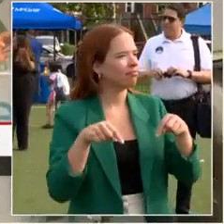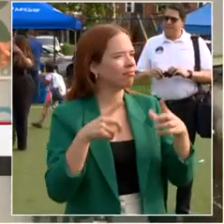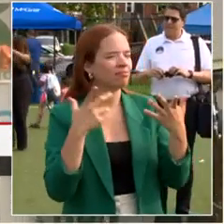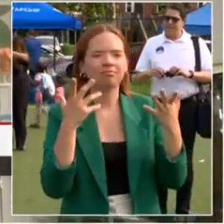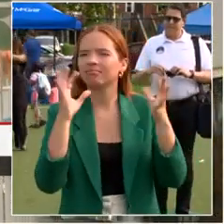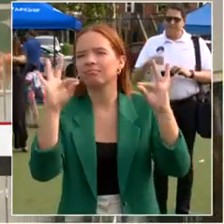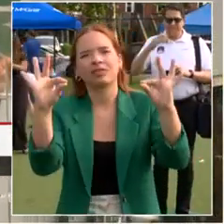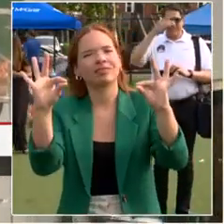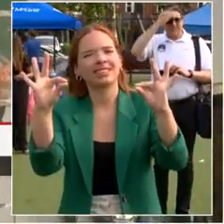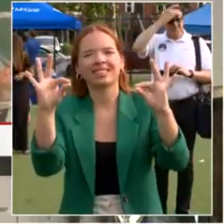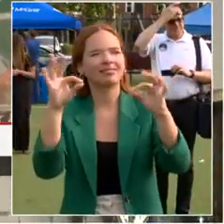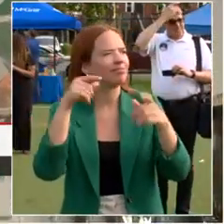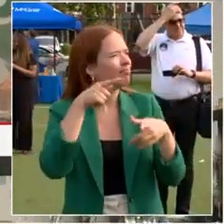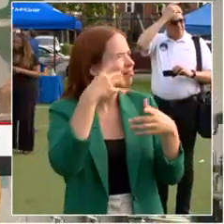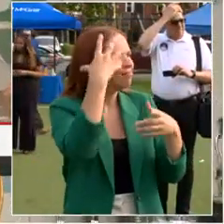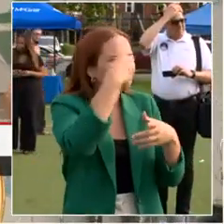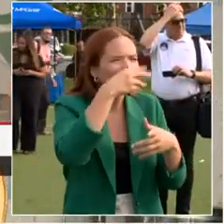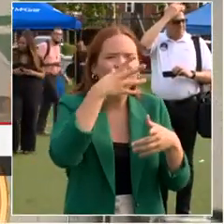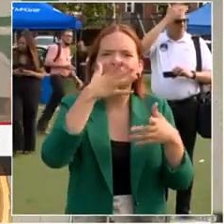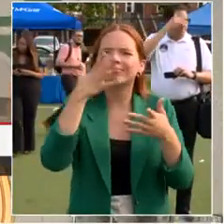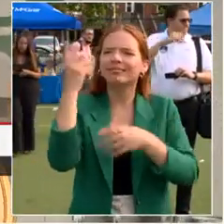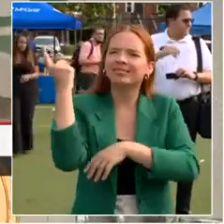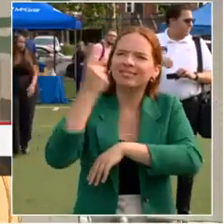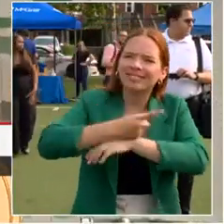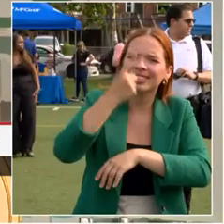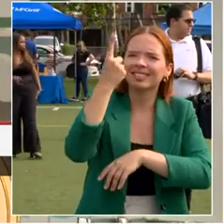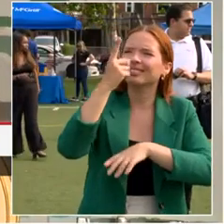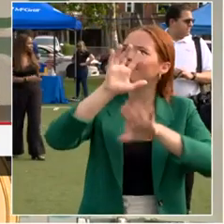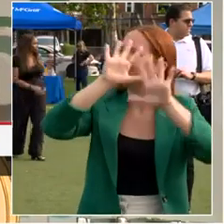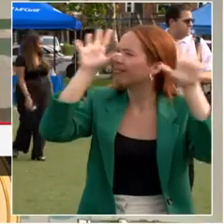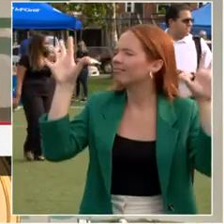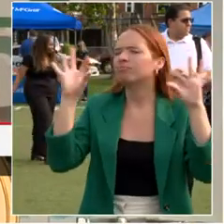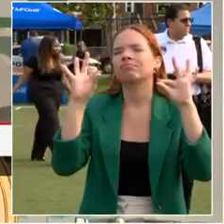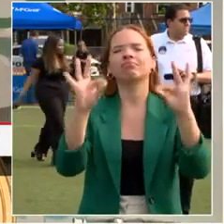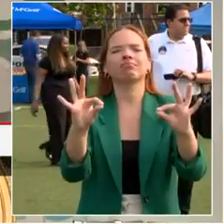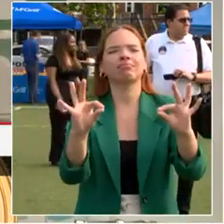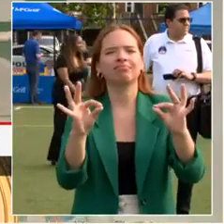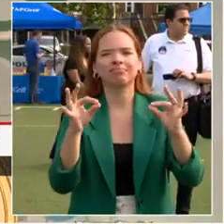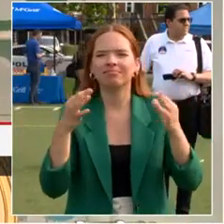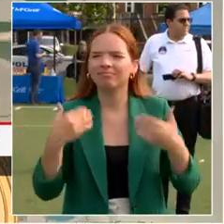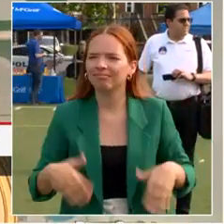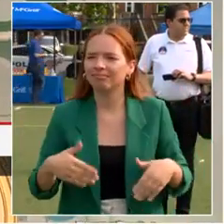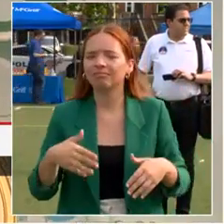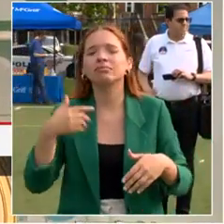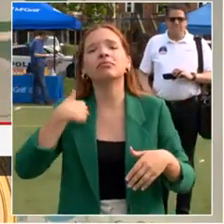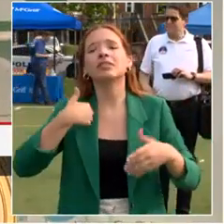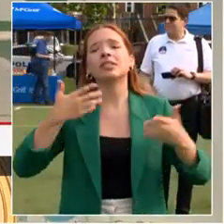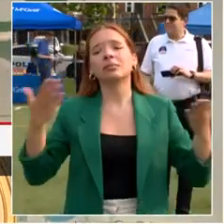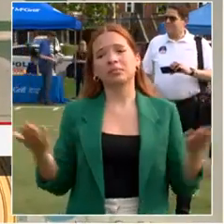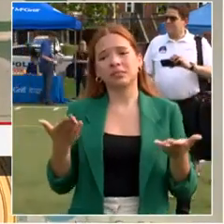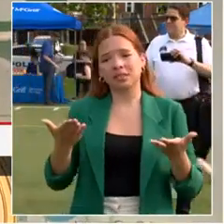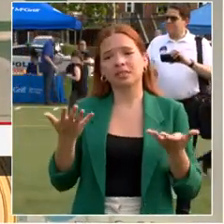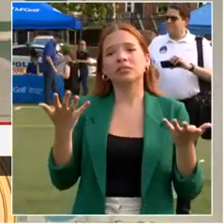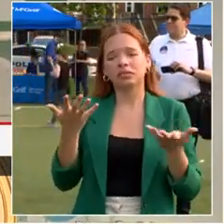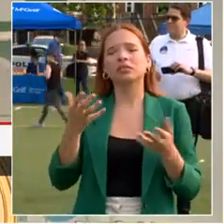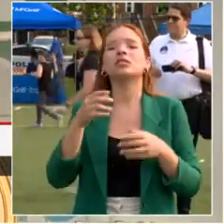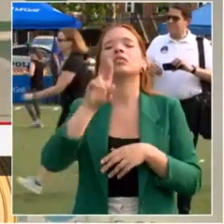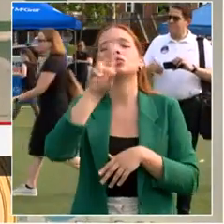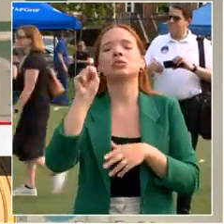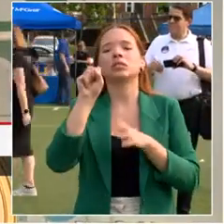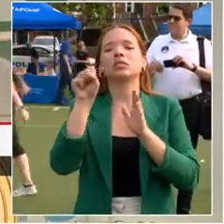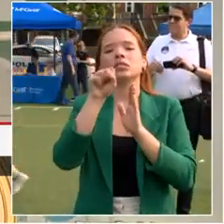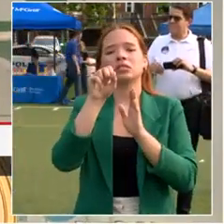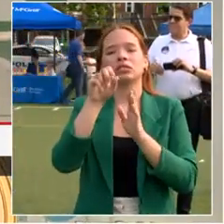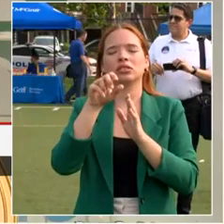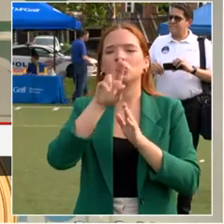year. I bring greetings from the Attorney General at the U.S. Department of Justice. The Justice Department back in